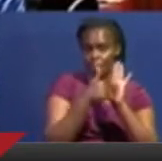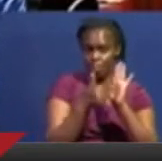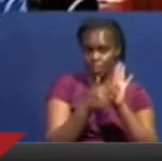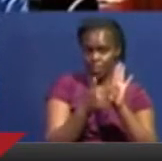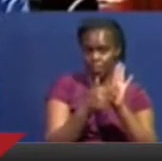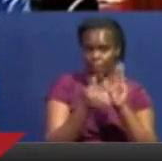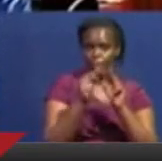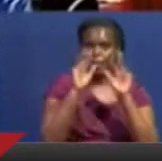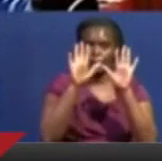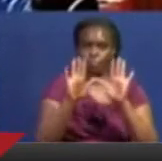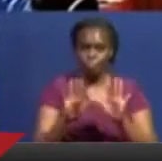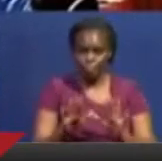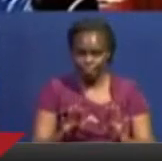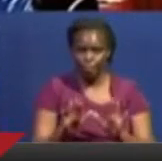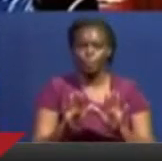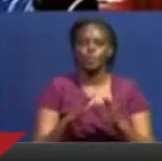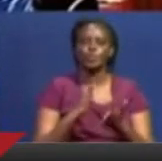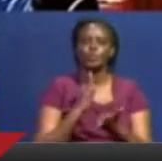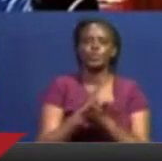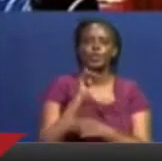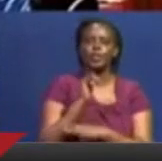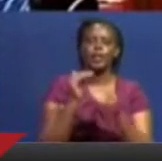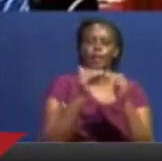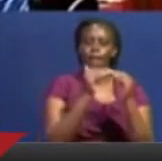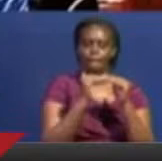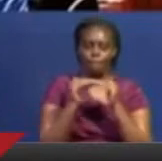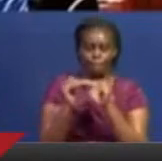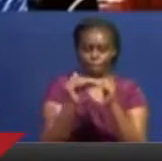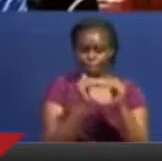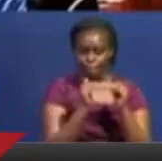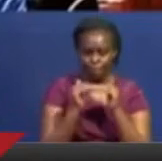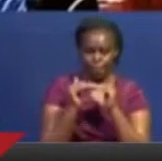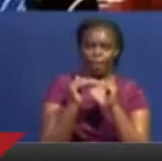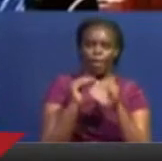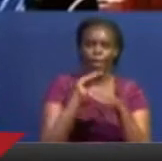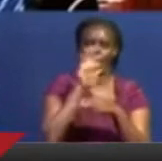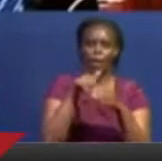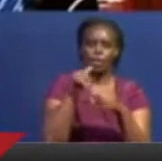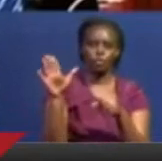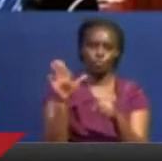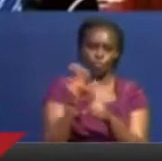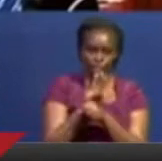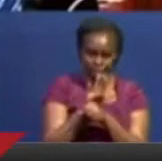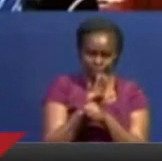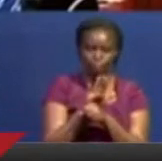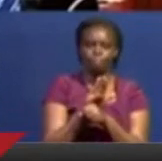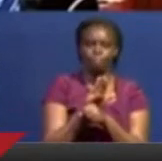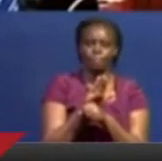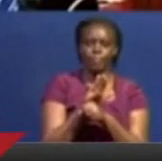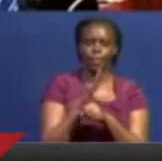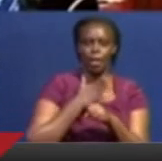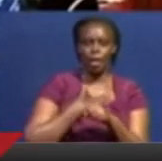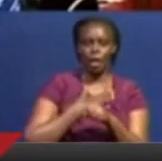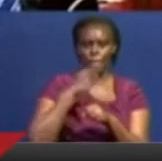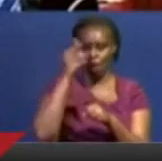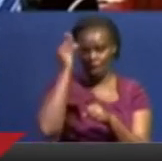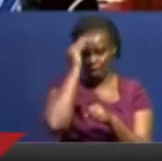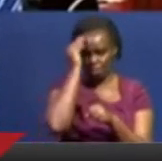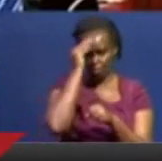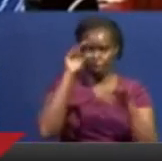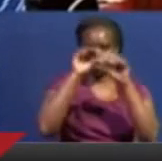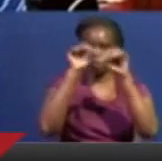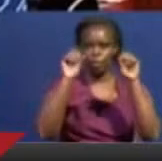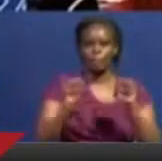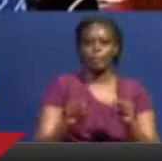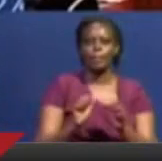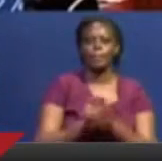is essential in ensuring fairness and inclusivity in our education